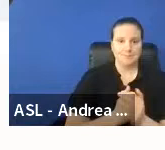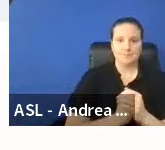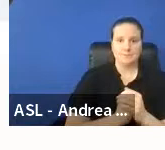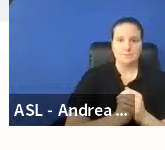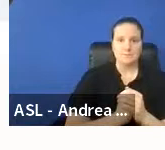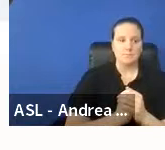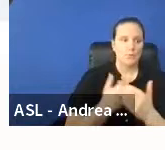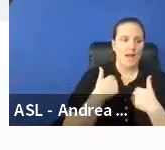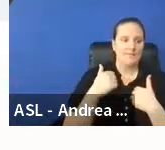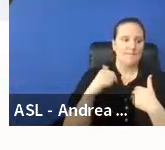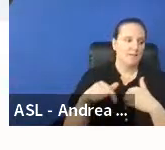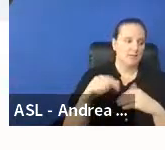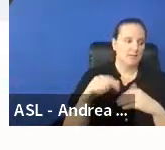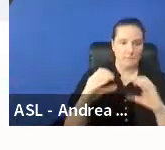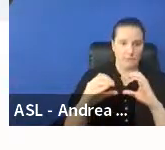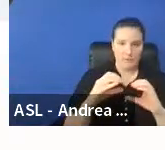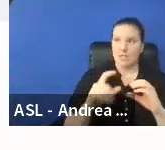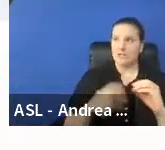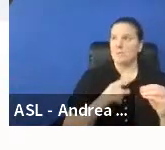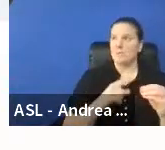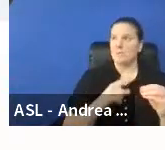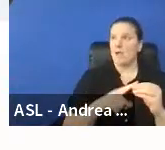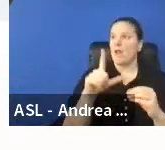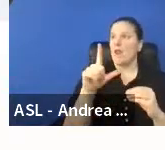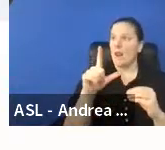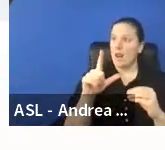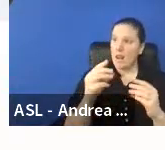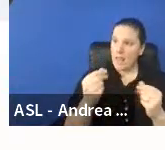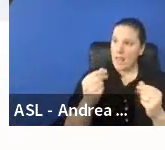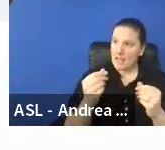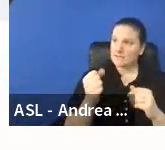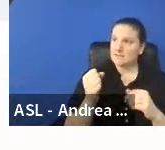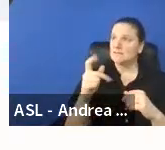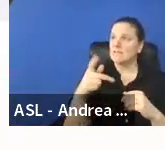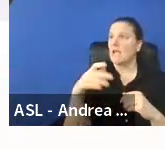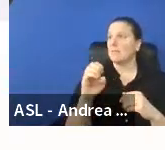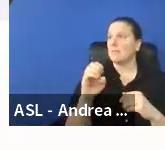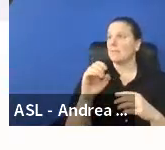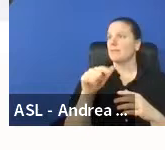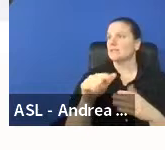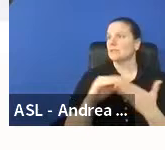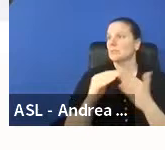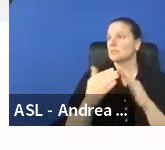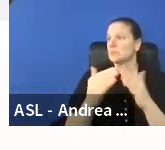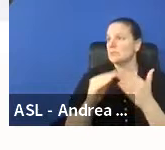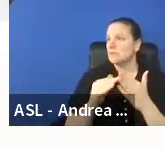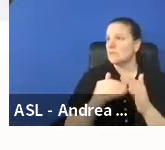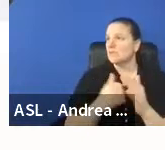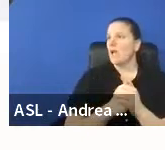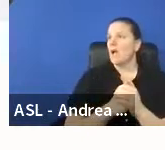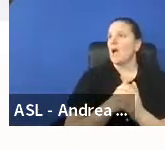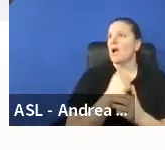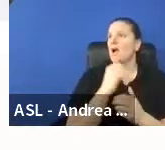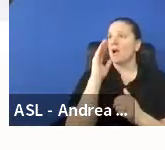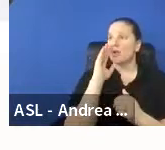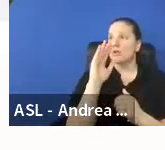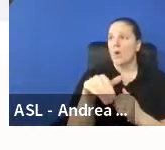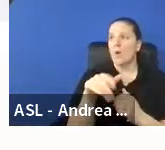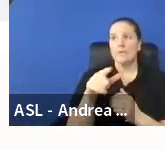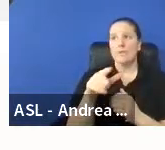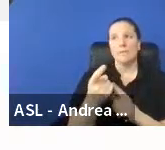this conversation about the landscape and our community and such. I know that the moment this is